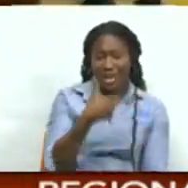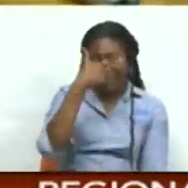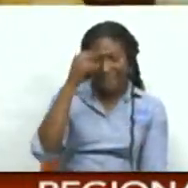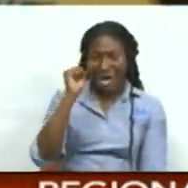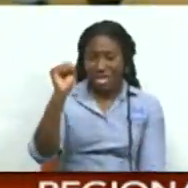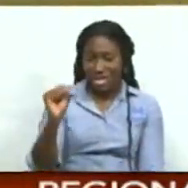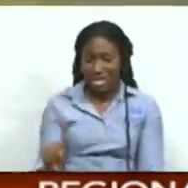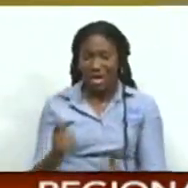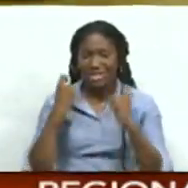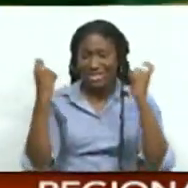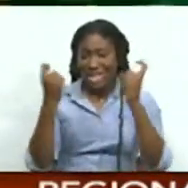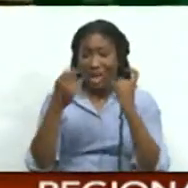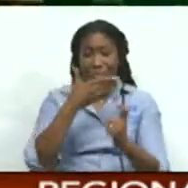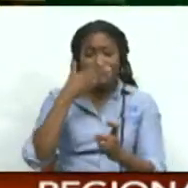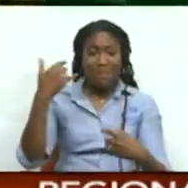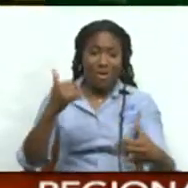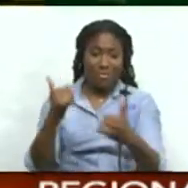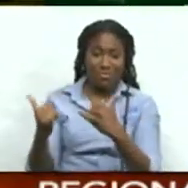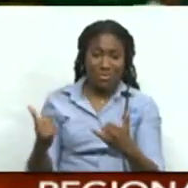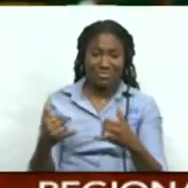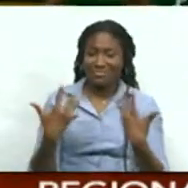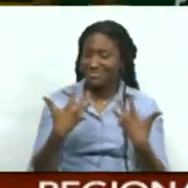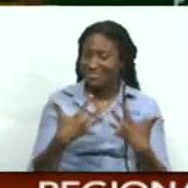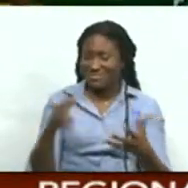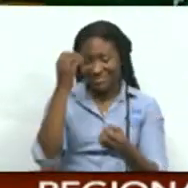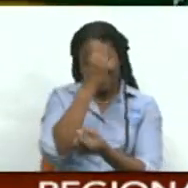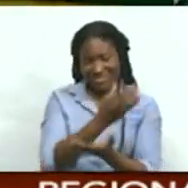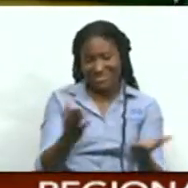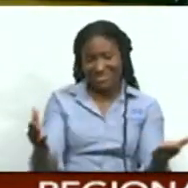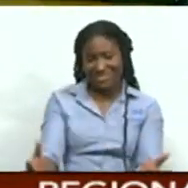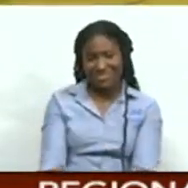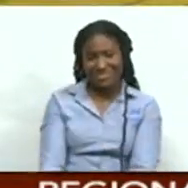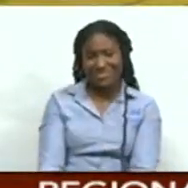of the season. Jovan Ravello, CNC3 Sport.